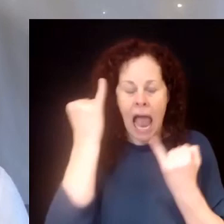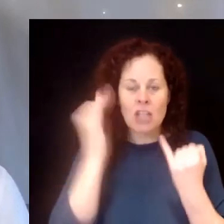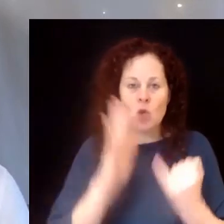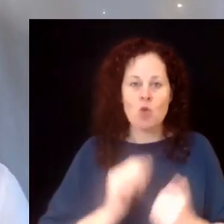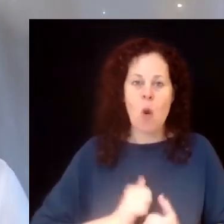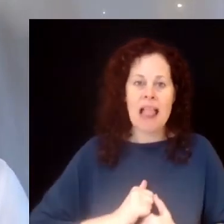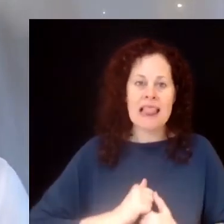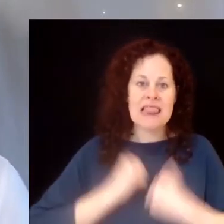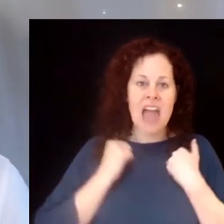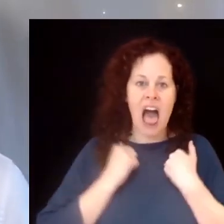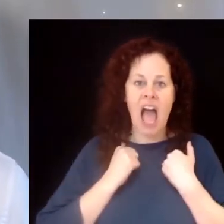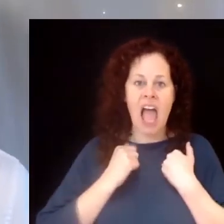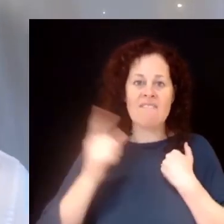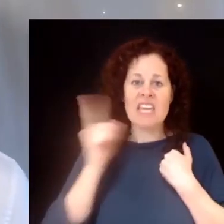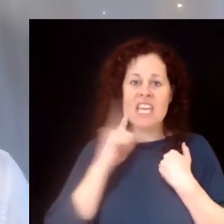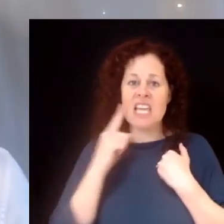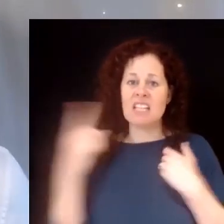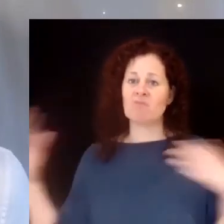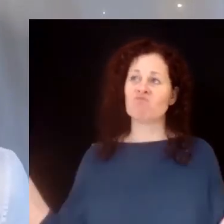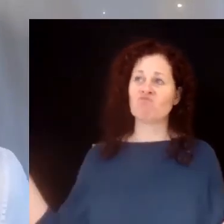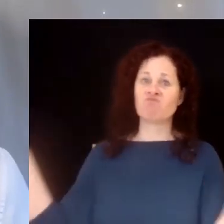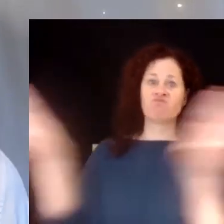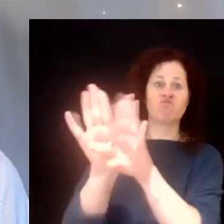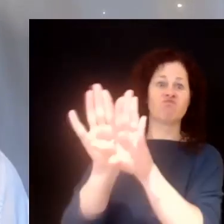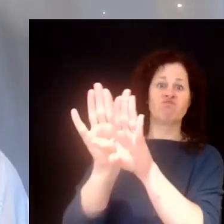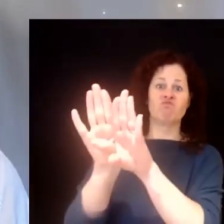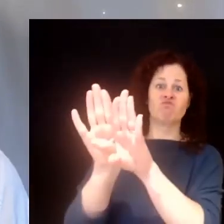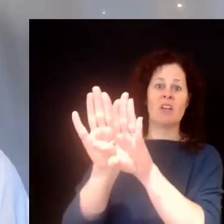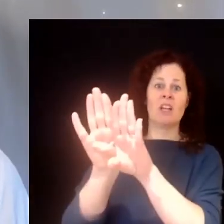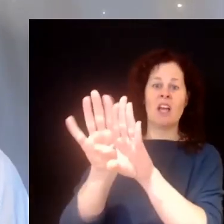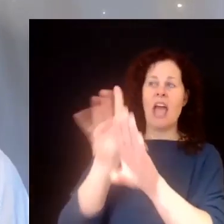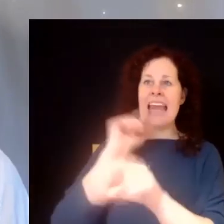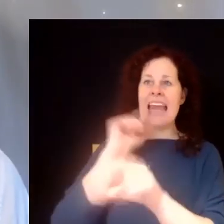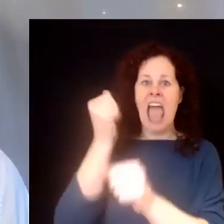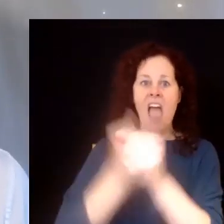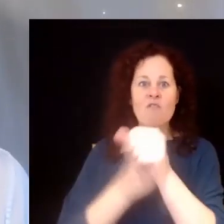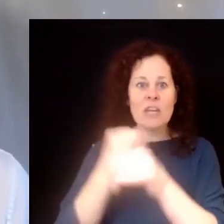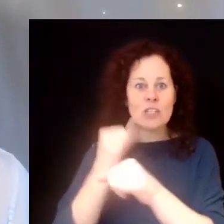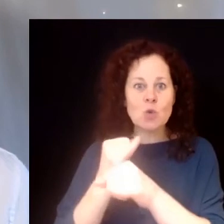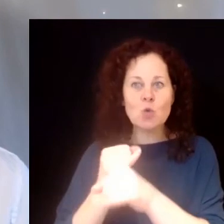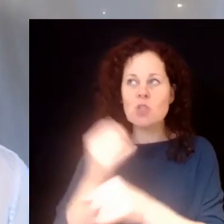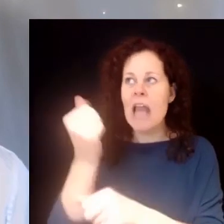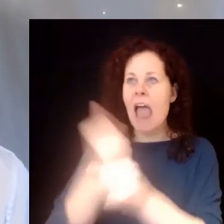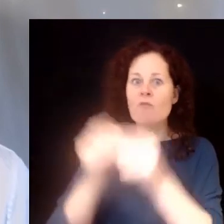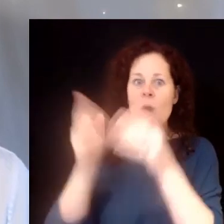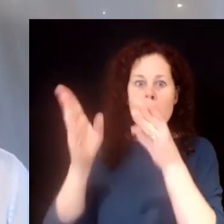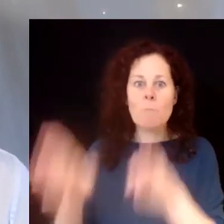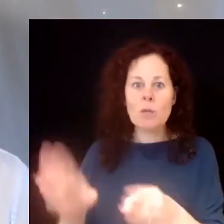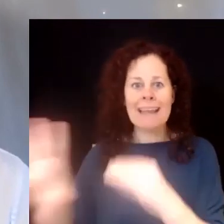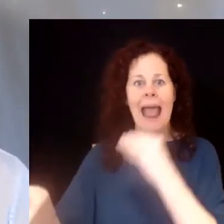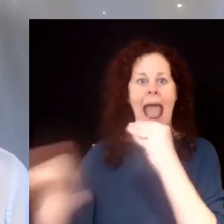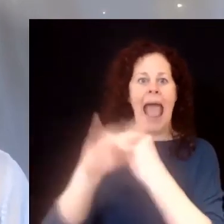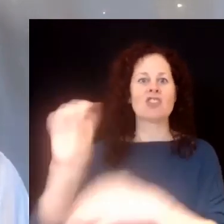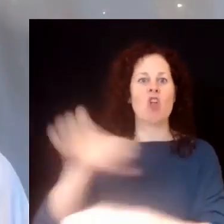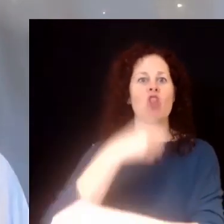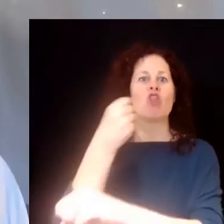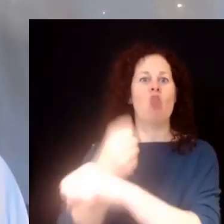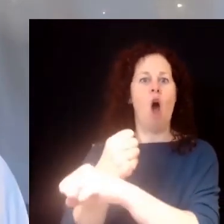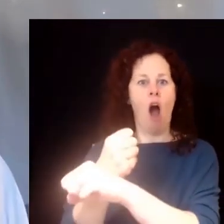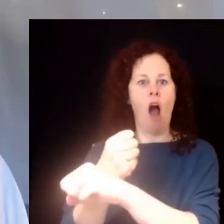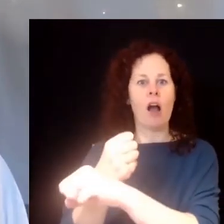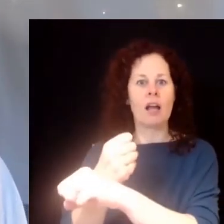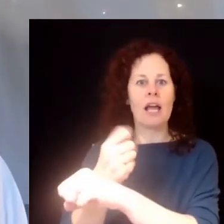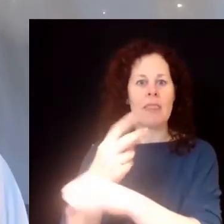every institution, every day, adding another padlock to ensure that you'll never escape. This was the first 19 years of my